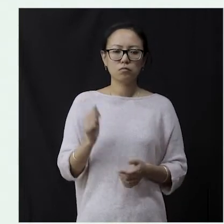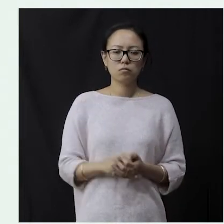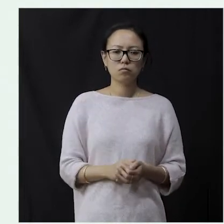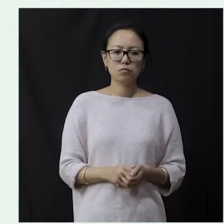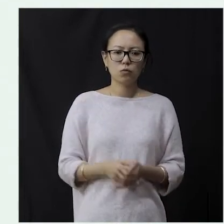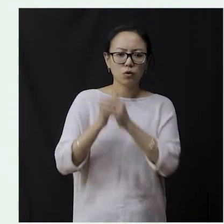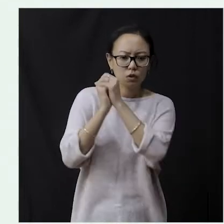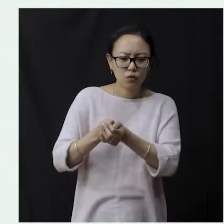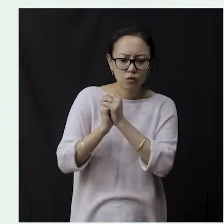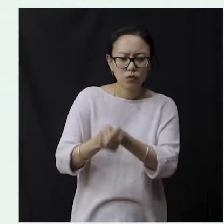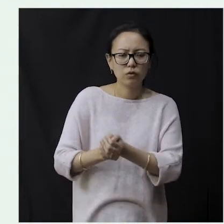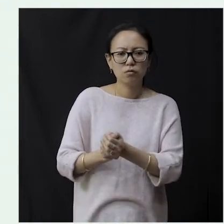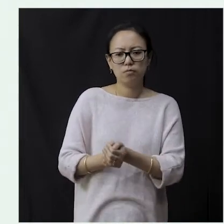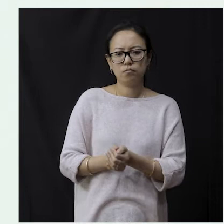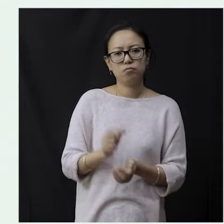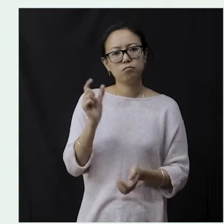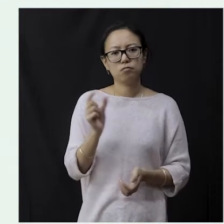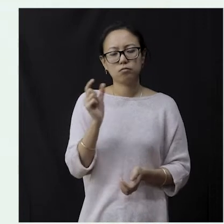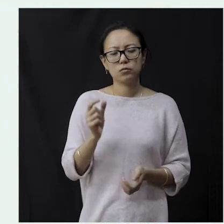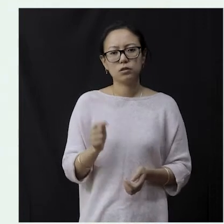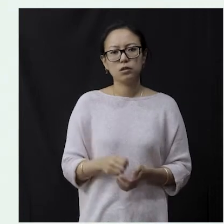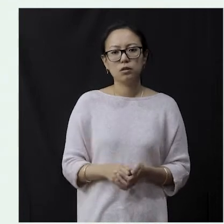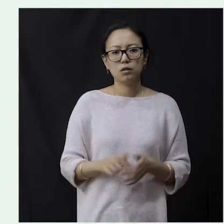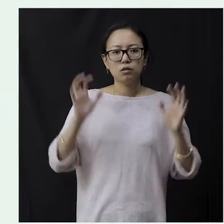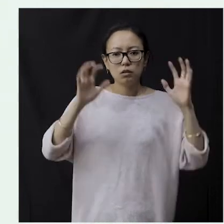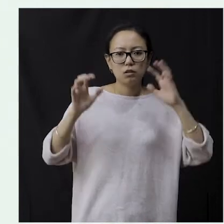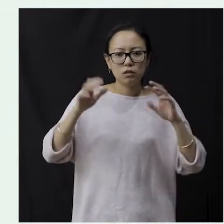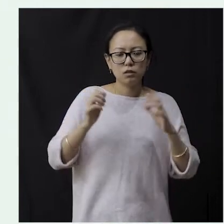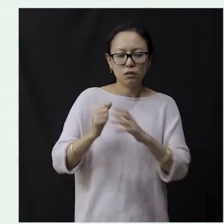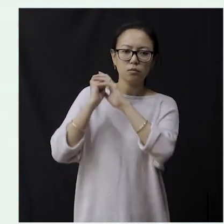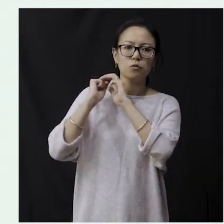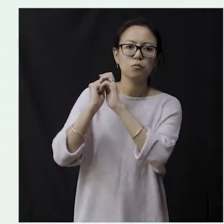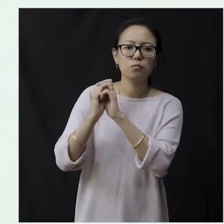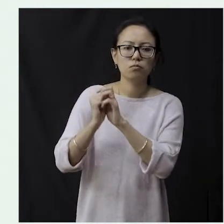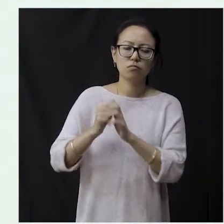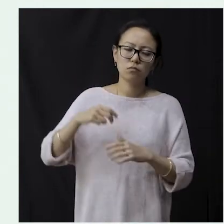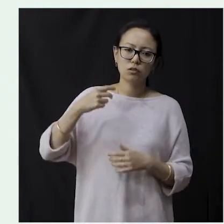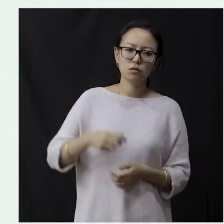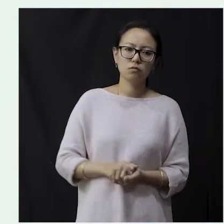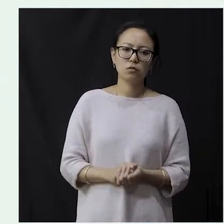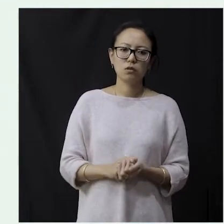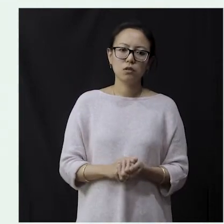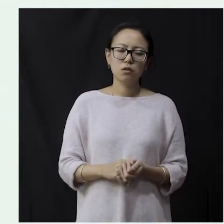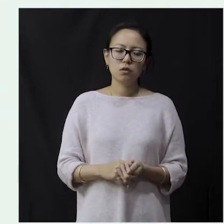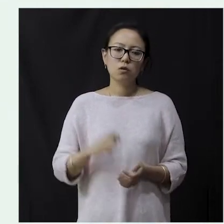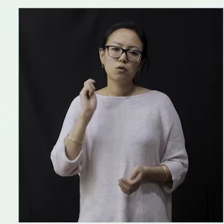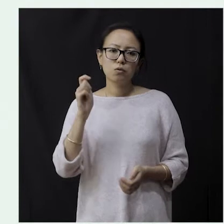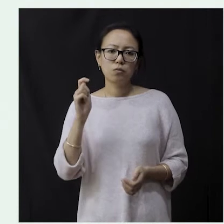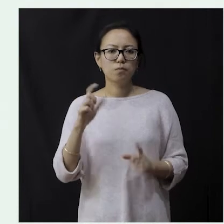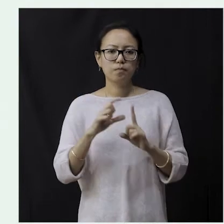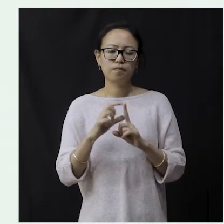then these animals pull it, and then the field work is done with the help of these animals. So you can have a